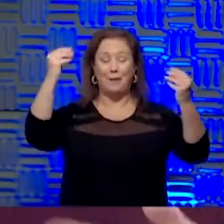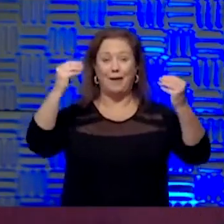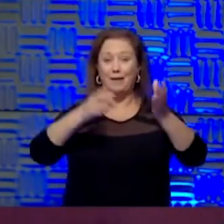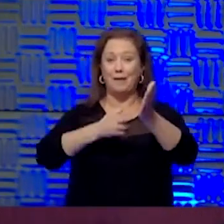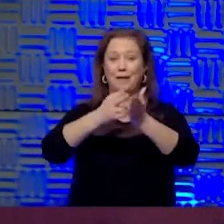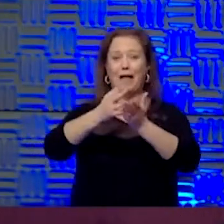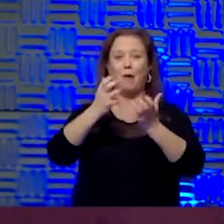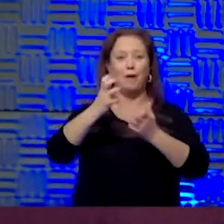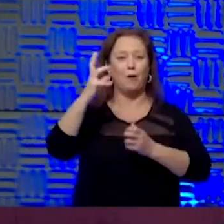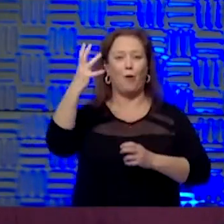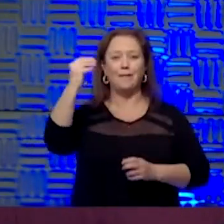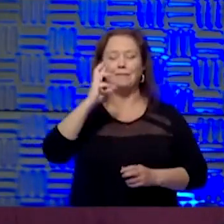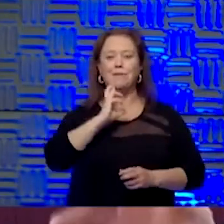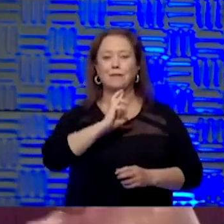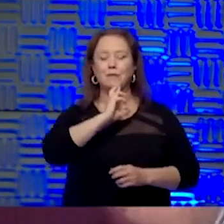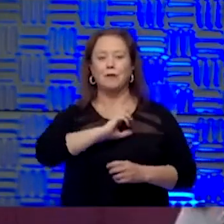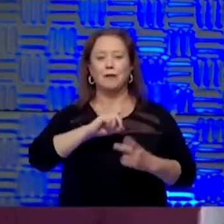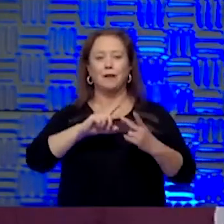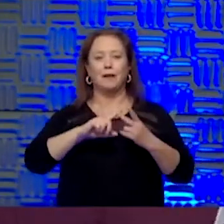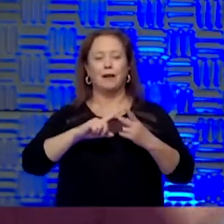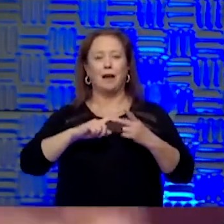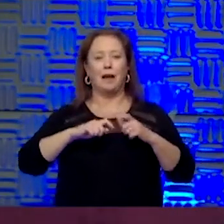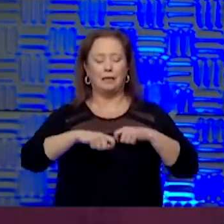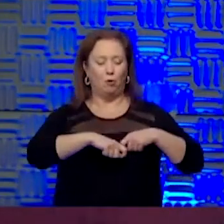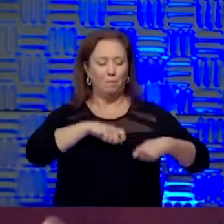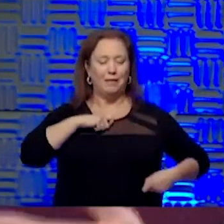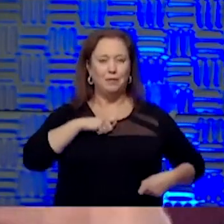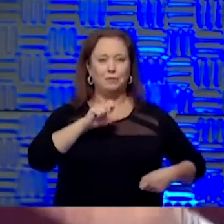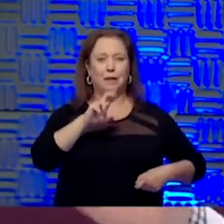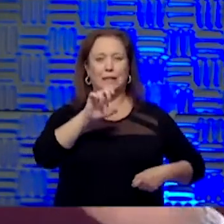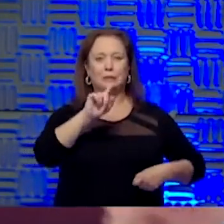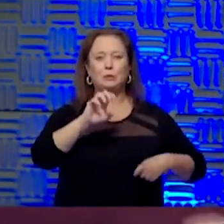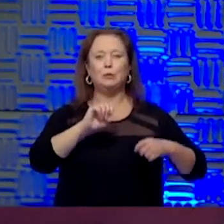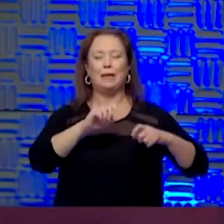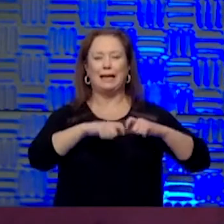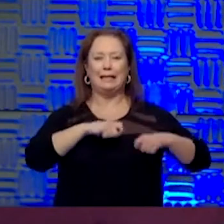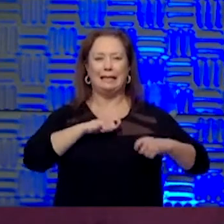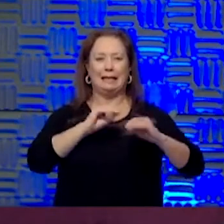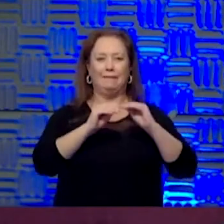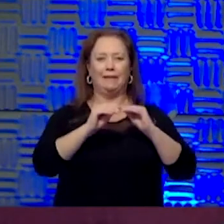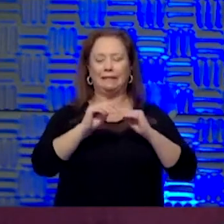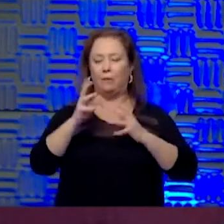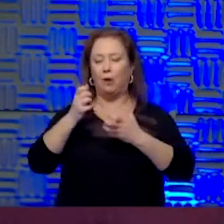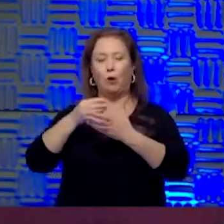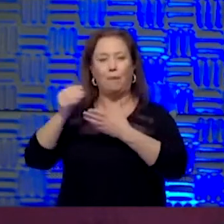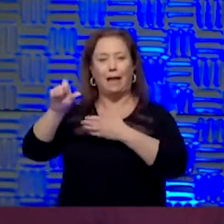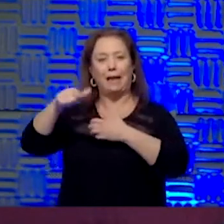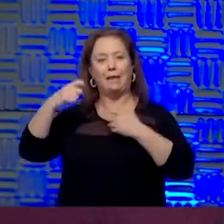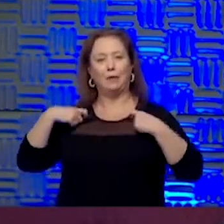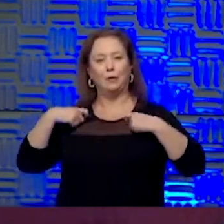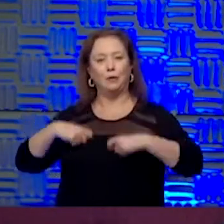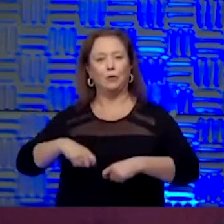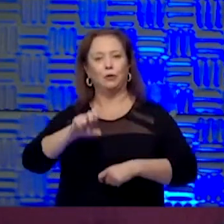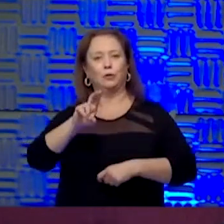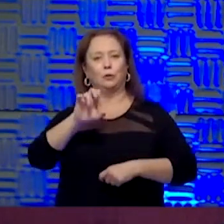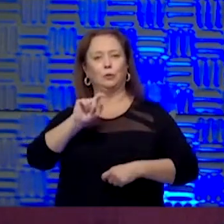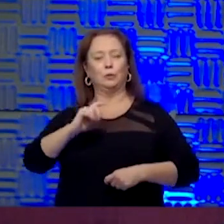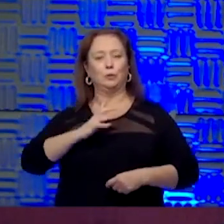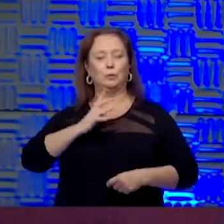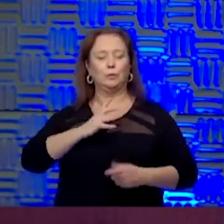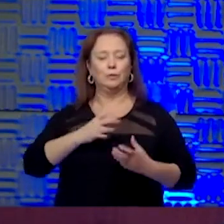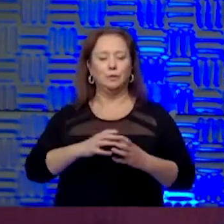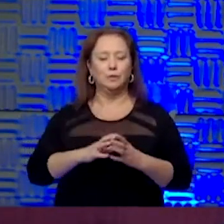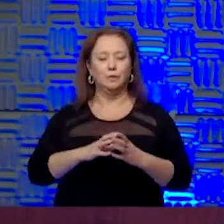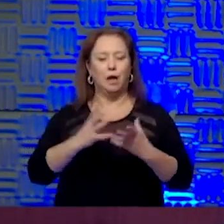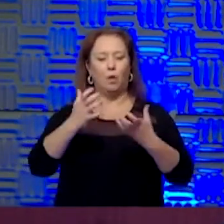go to a restaurant. I tore my suit jacket. I need to go get that fixed. I'd like to get another one. And I'd like to just make sure